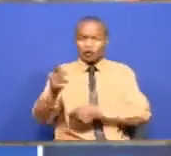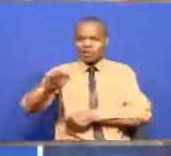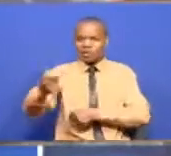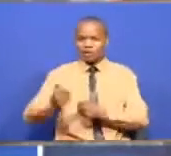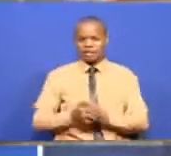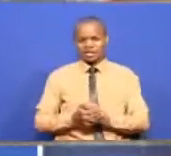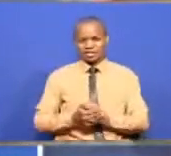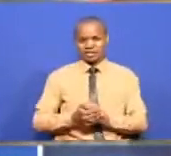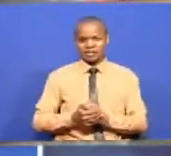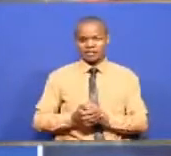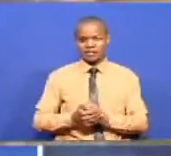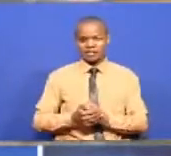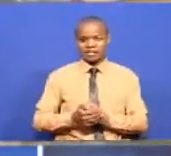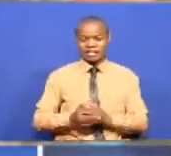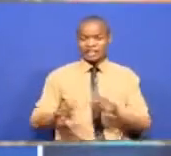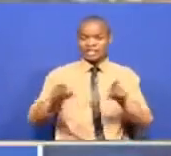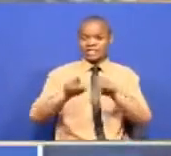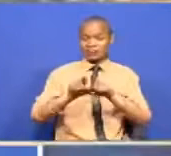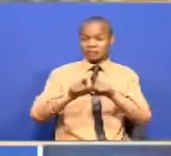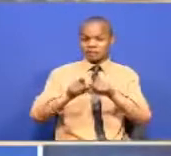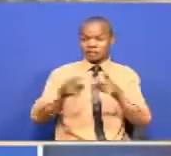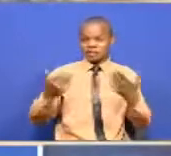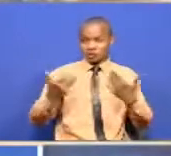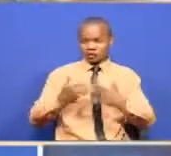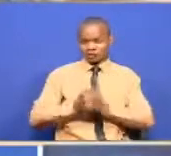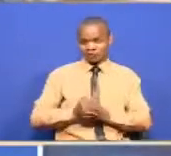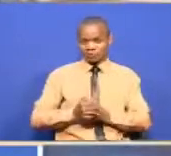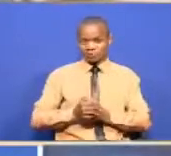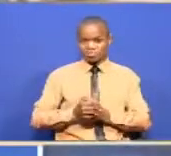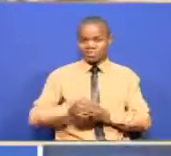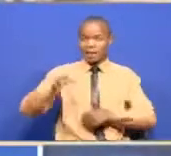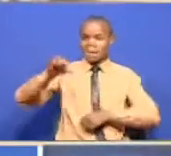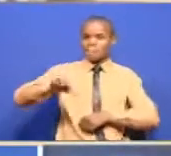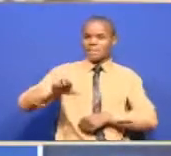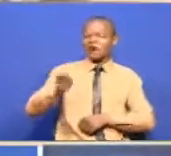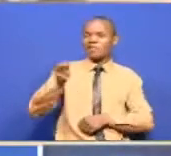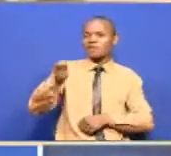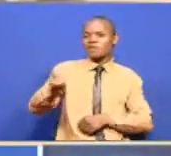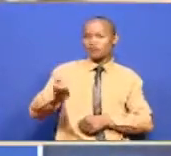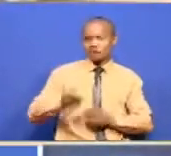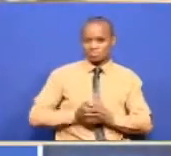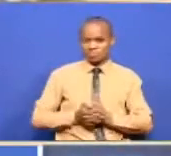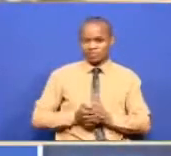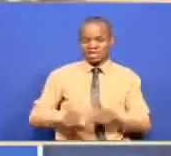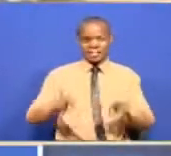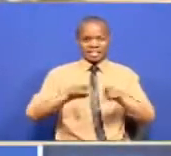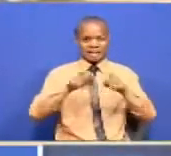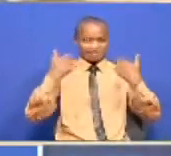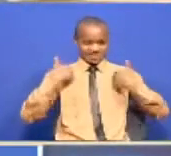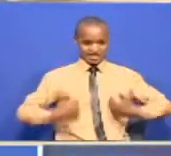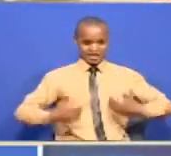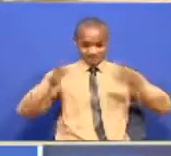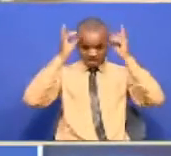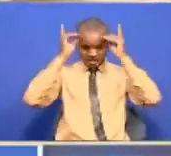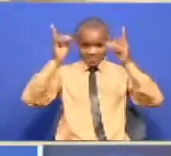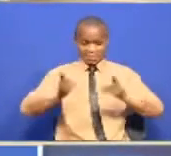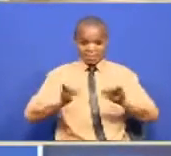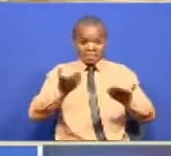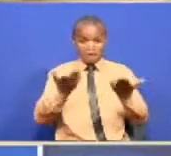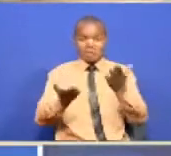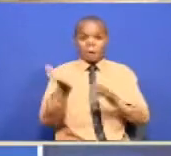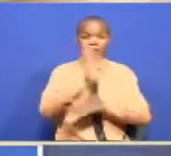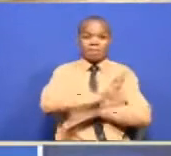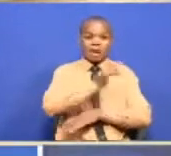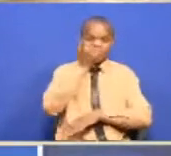up for the seats we are losing. Nimeona magari ni chache, na nimeamua sasa labda nikuje kesho asubuhi juu